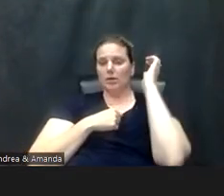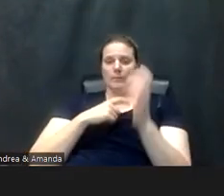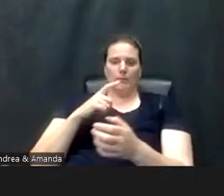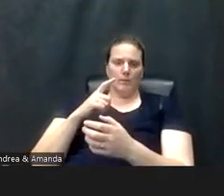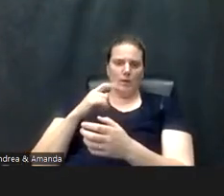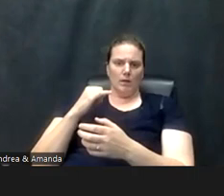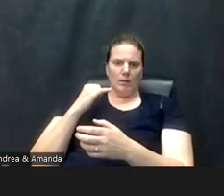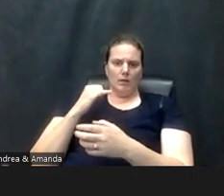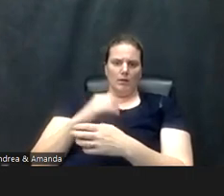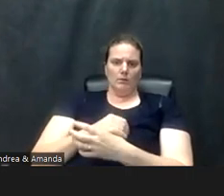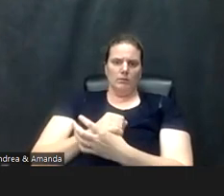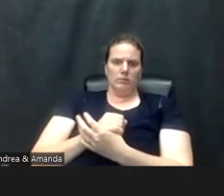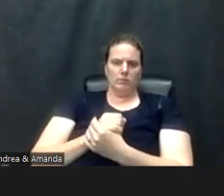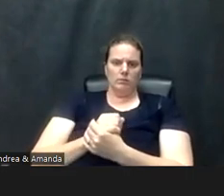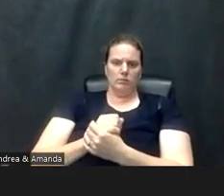The